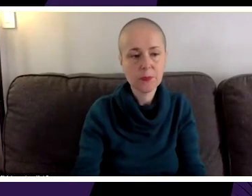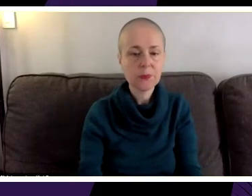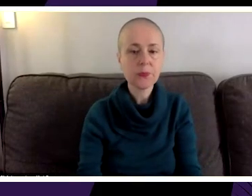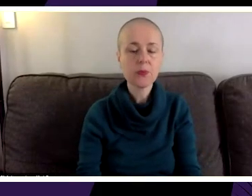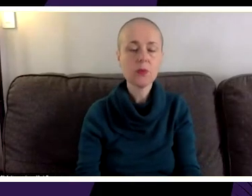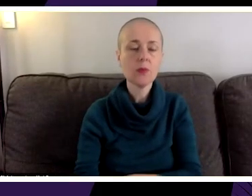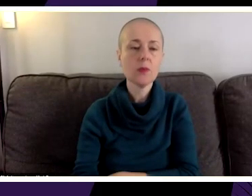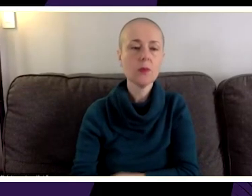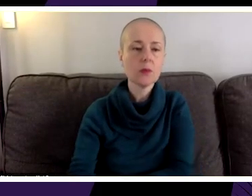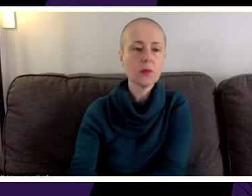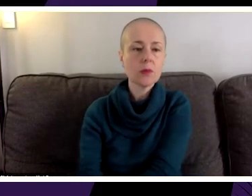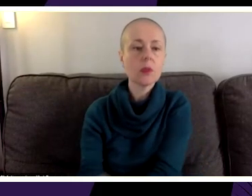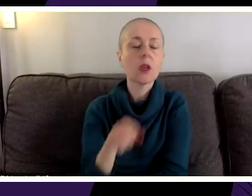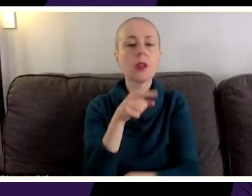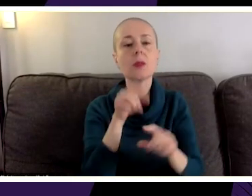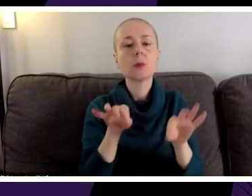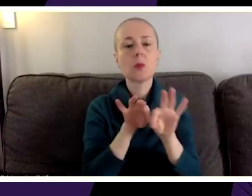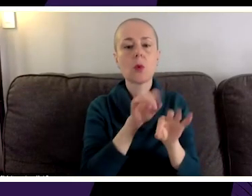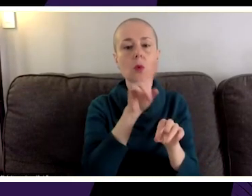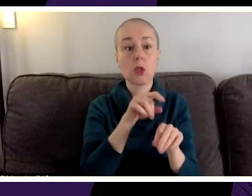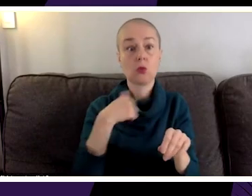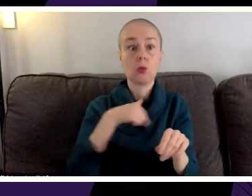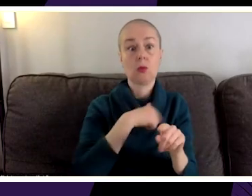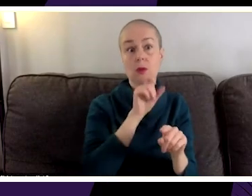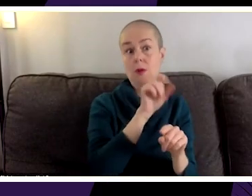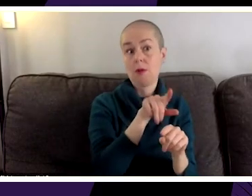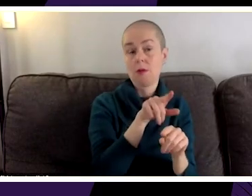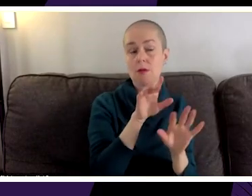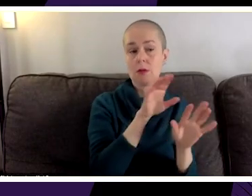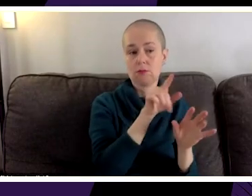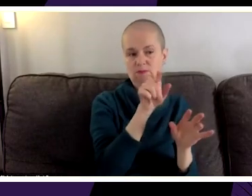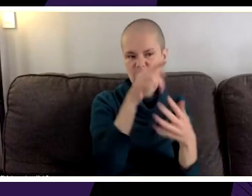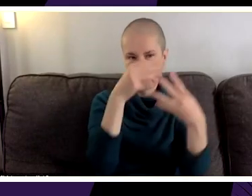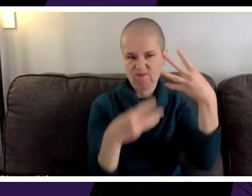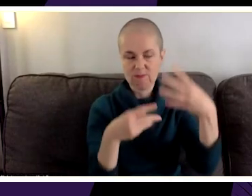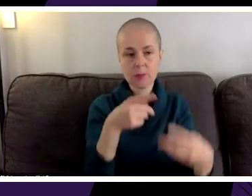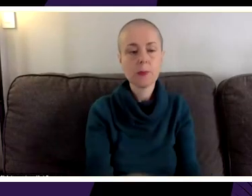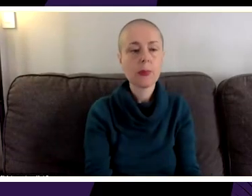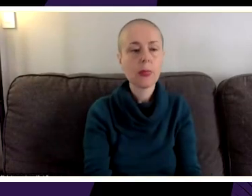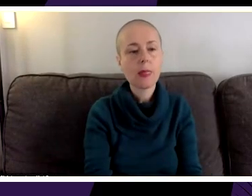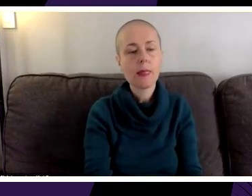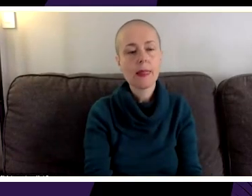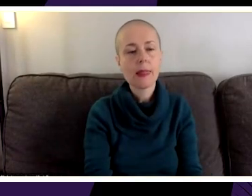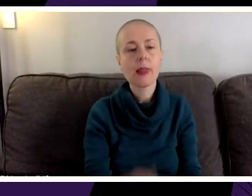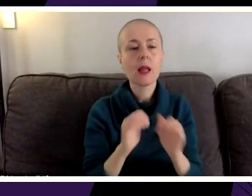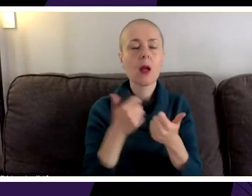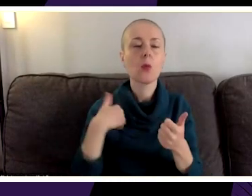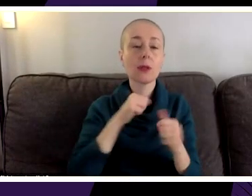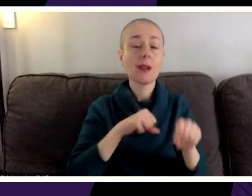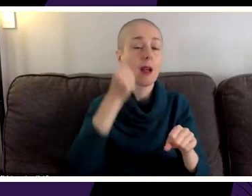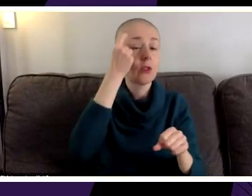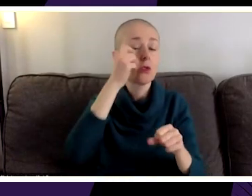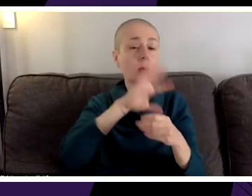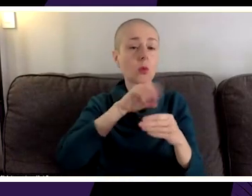These are key questions we are asked while working on this project. How can we collectively understand